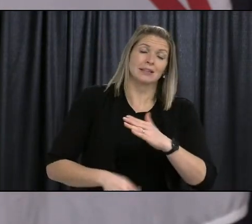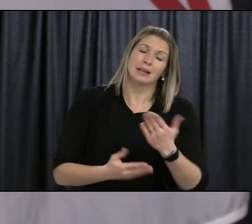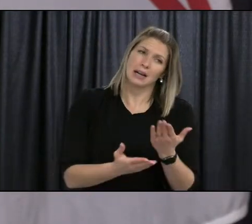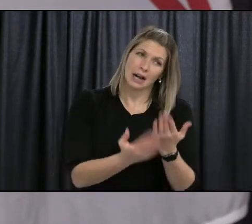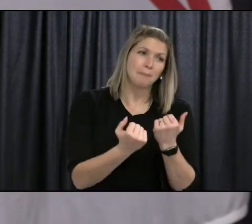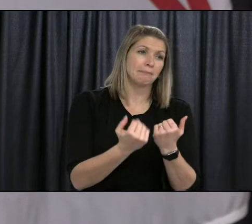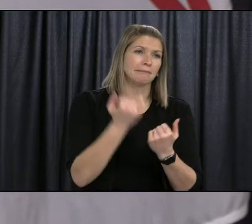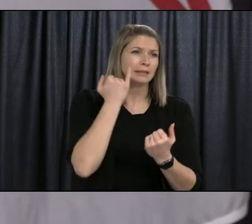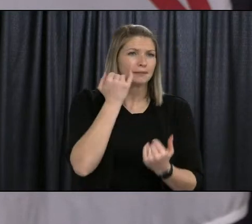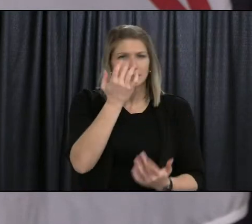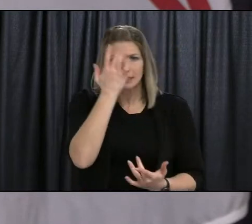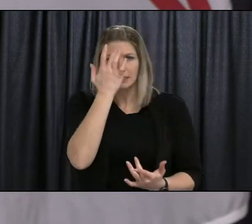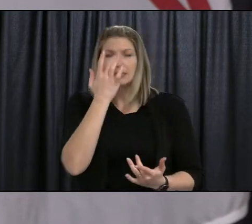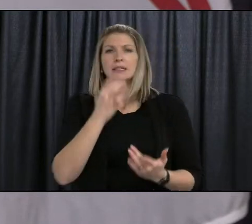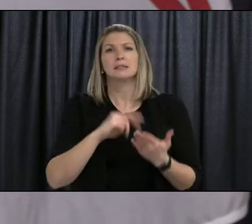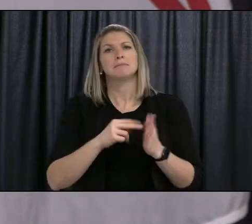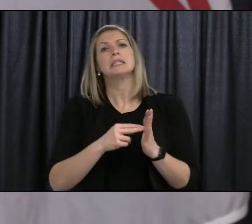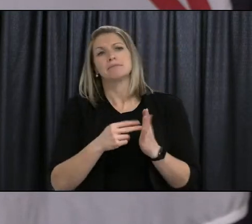will certainly